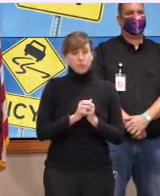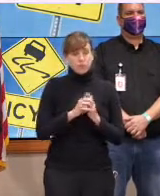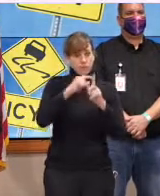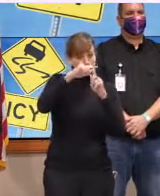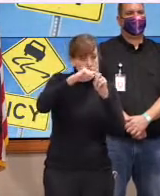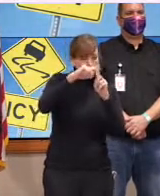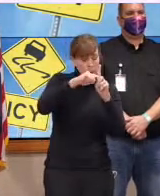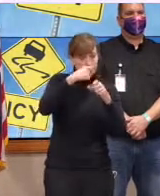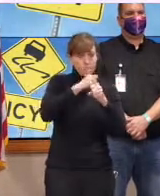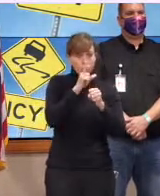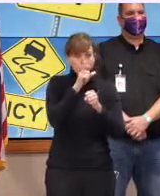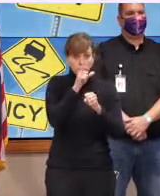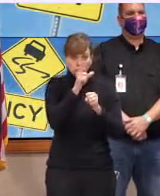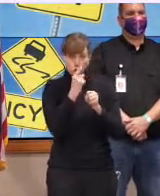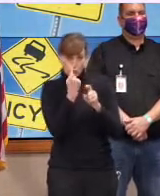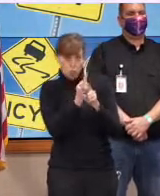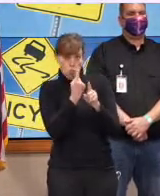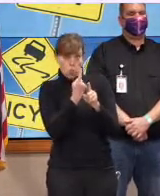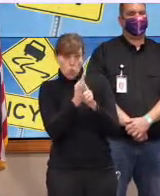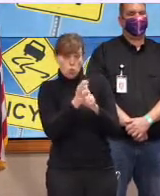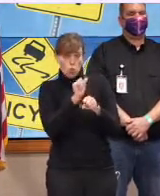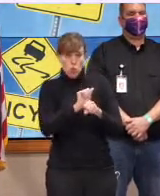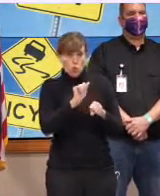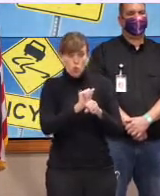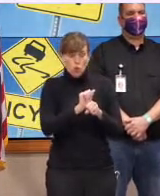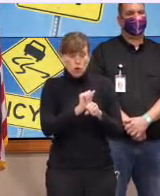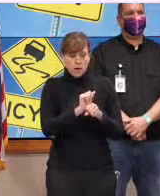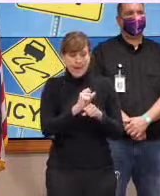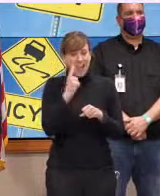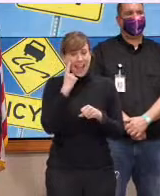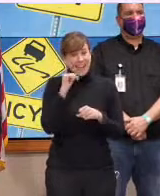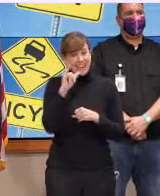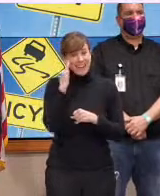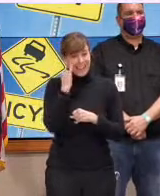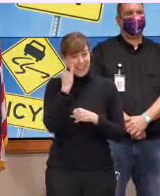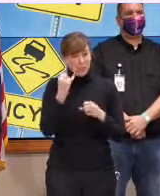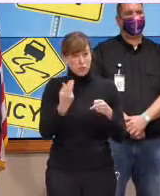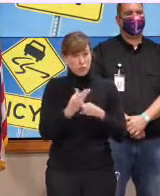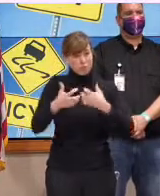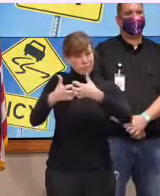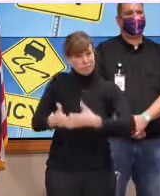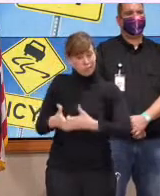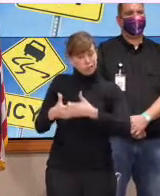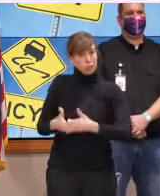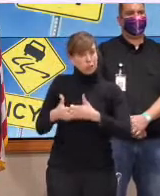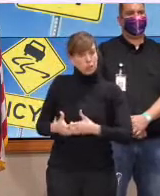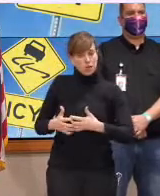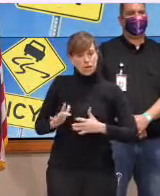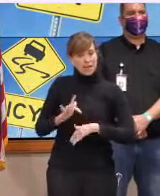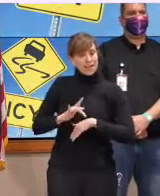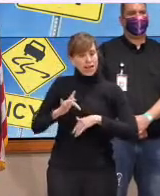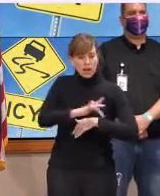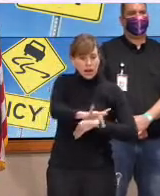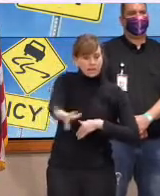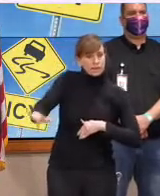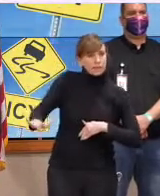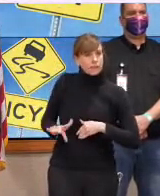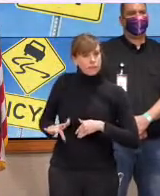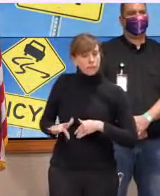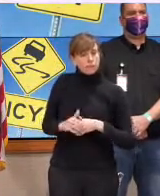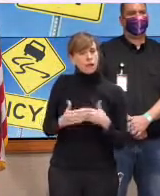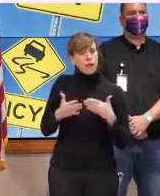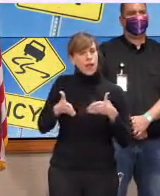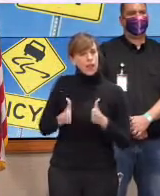use generators, make sure that those generators are at least 20 feet from any window or any opening into your home. Carbon